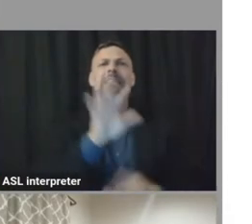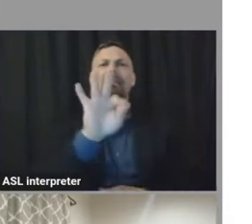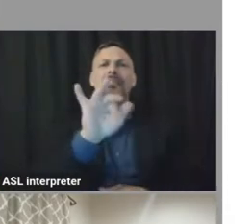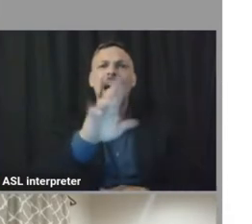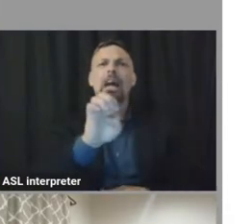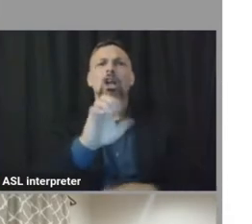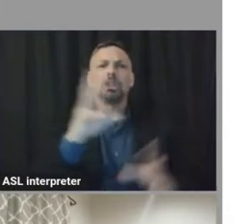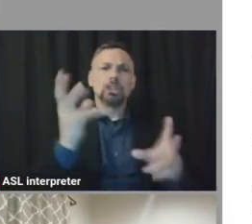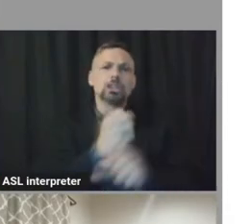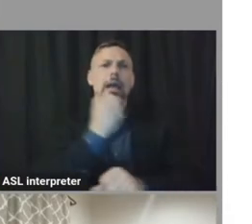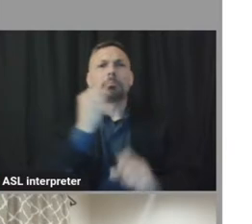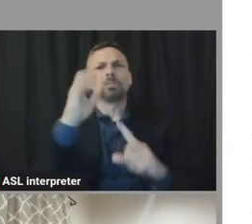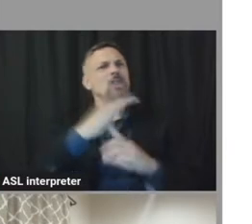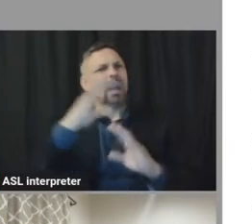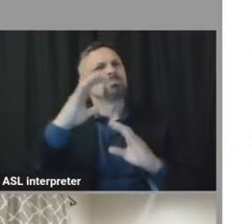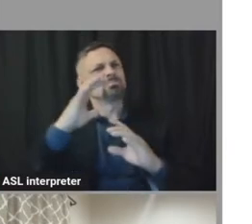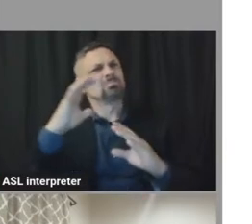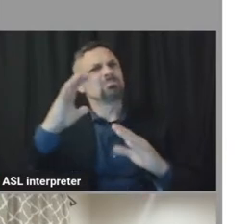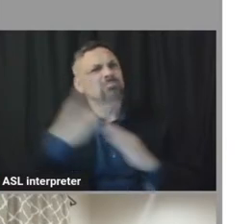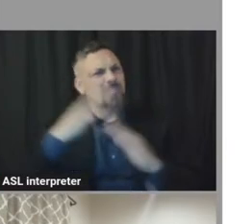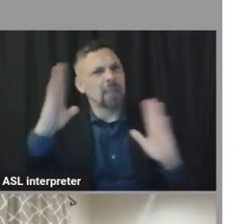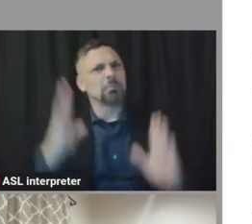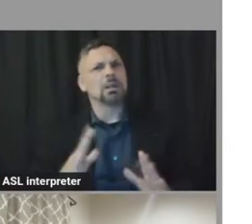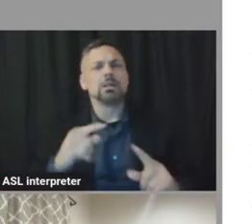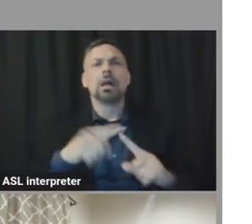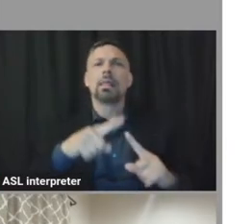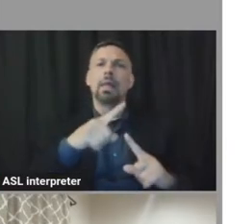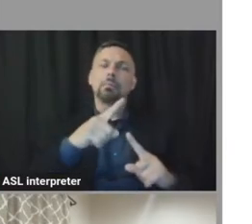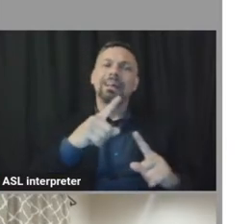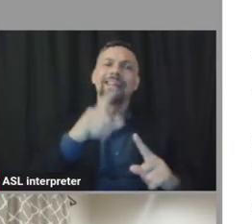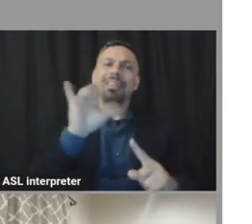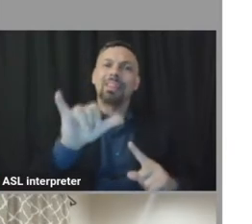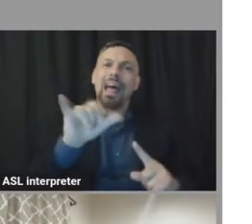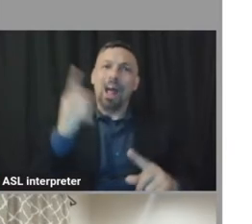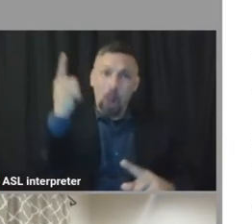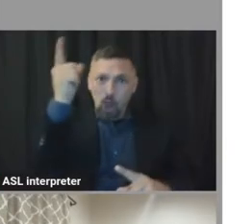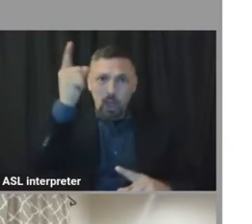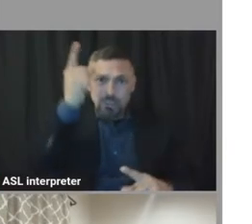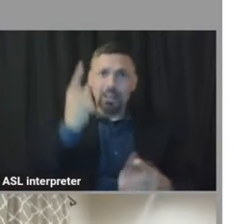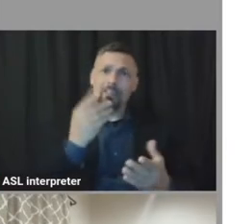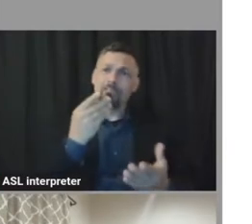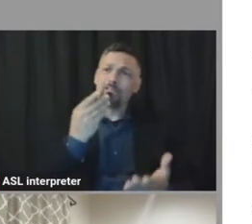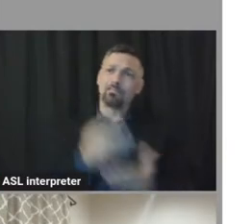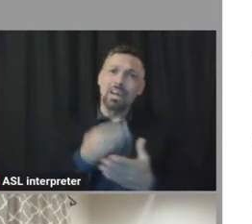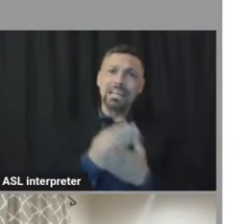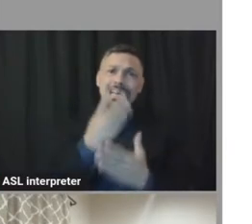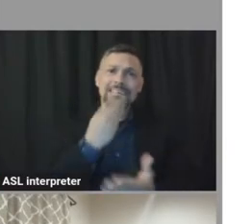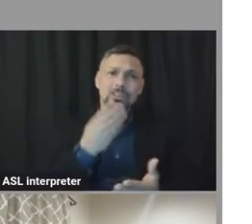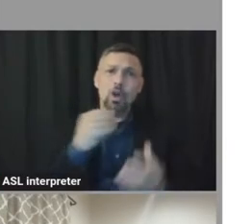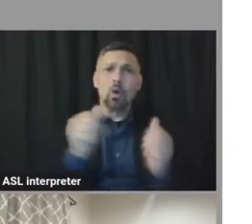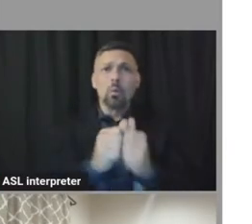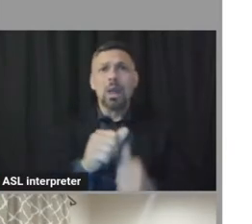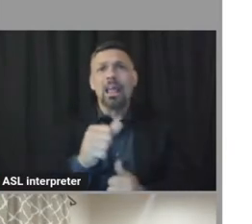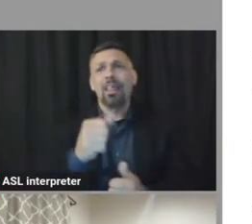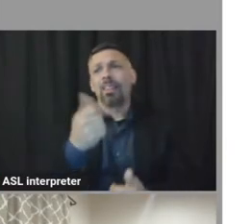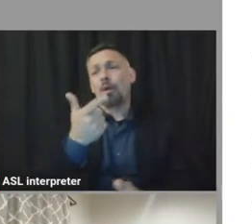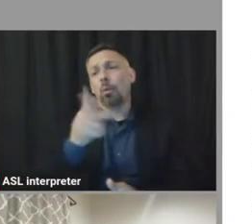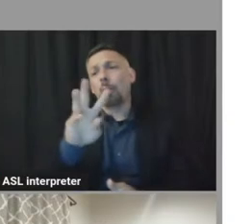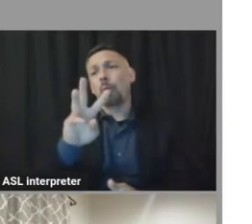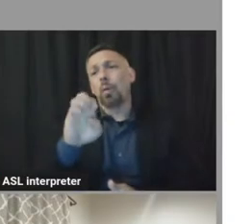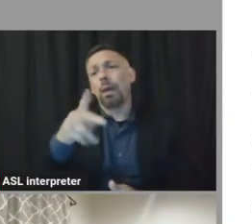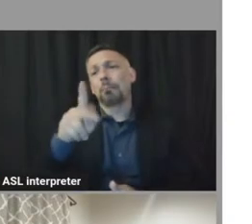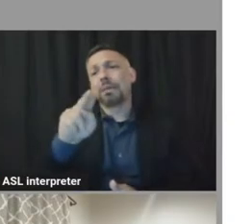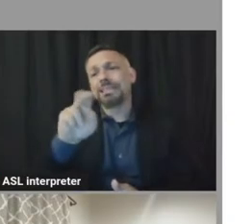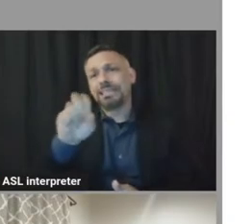challenging the logic that, you know, funding Israel with weapons and aid is the way